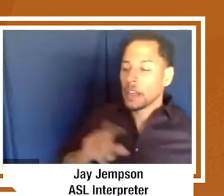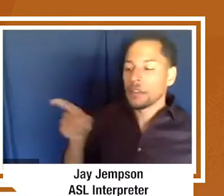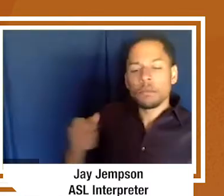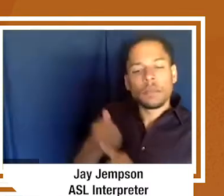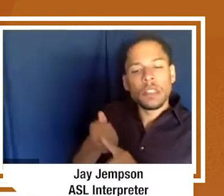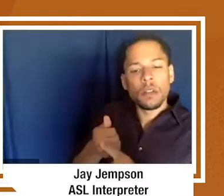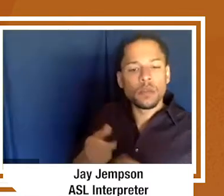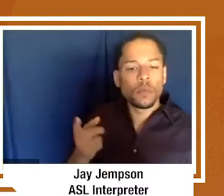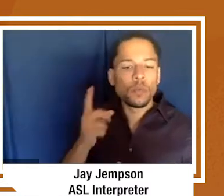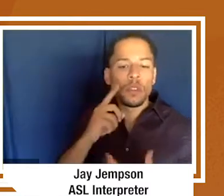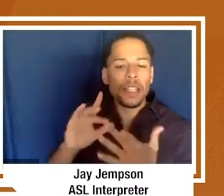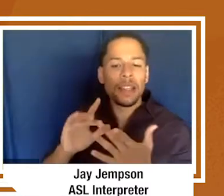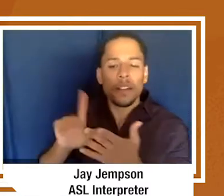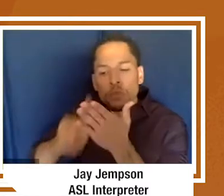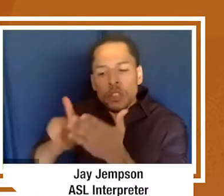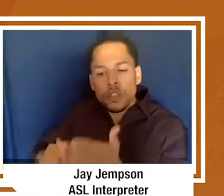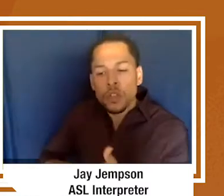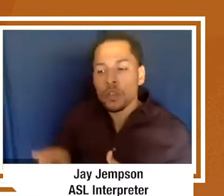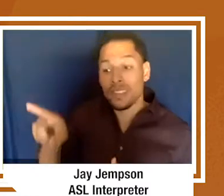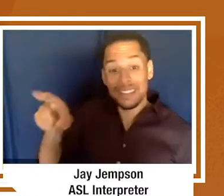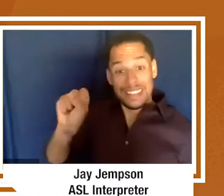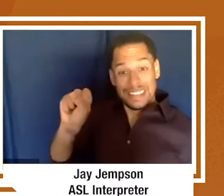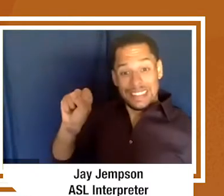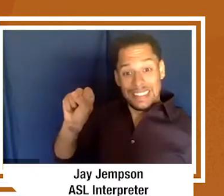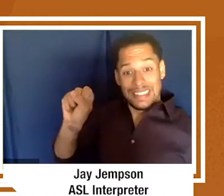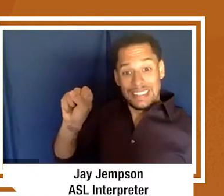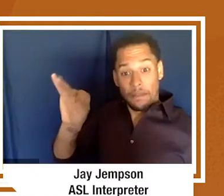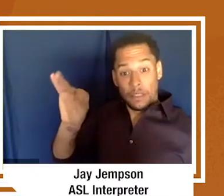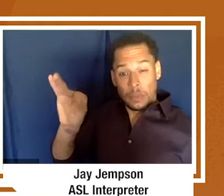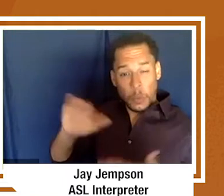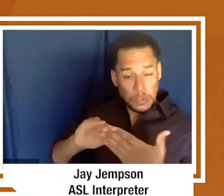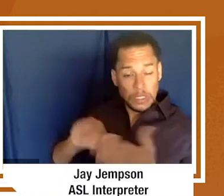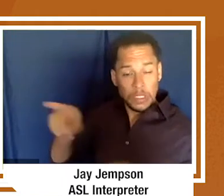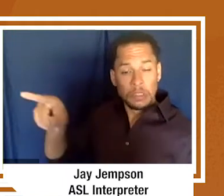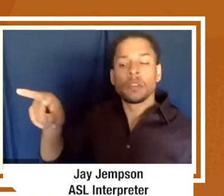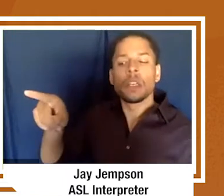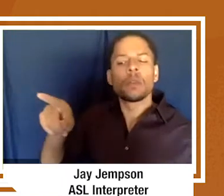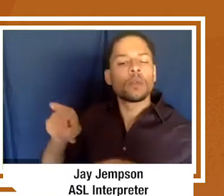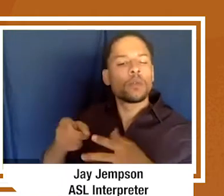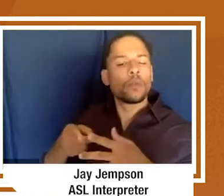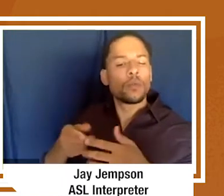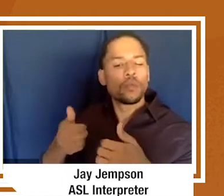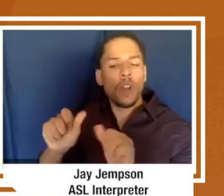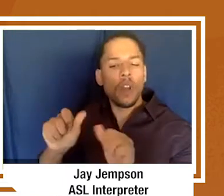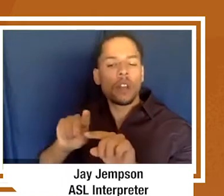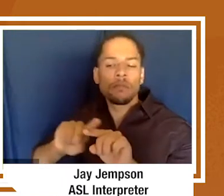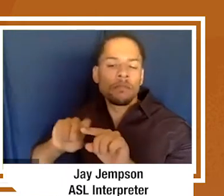San Francisco is testing a new model and they are paying their